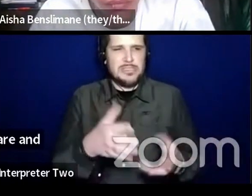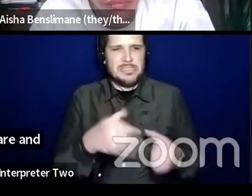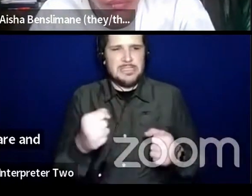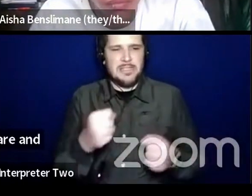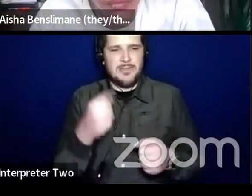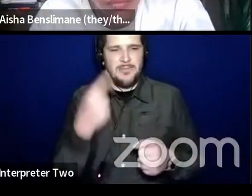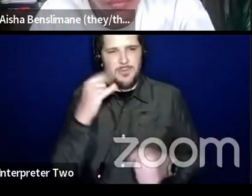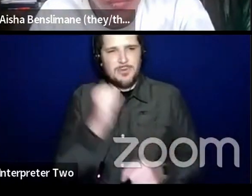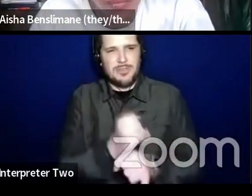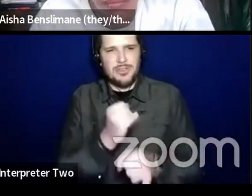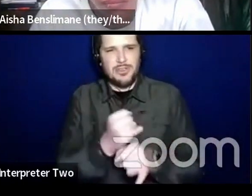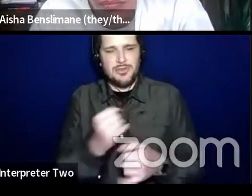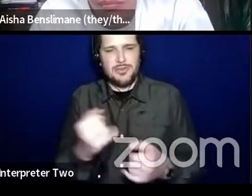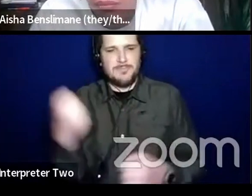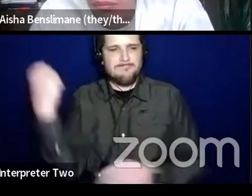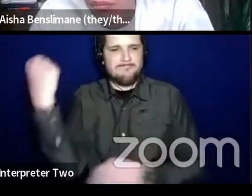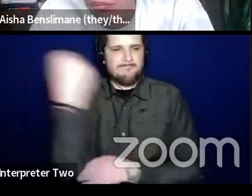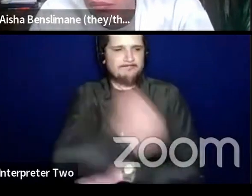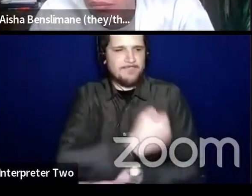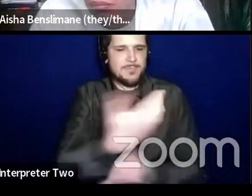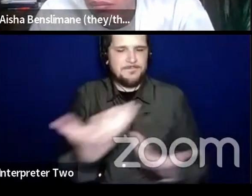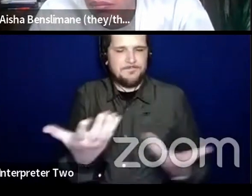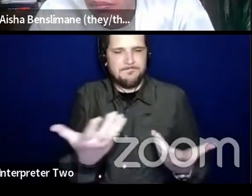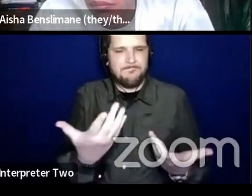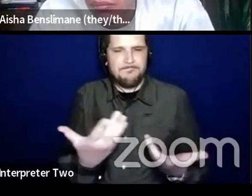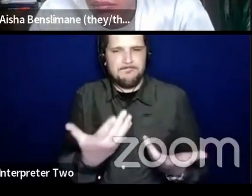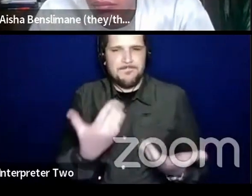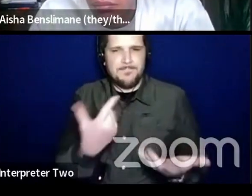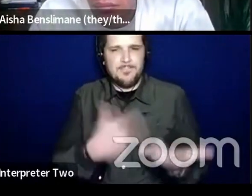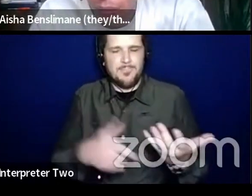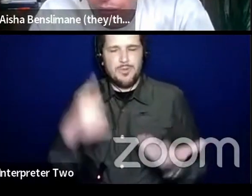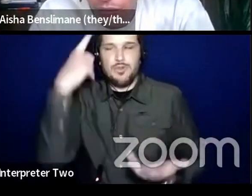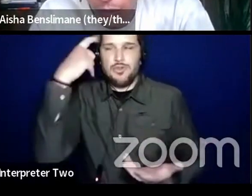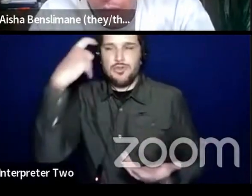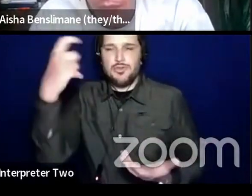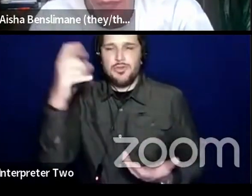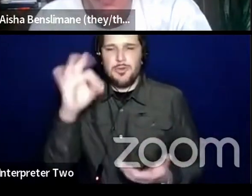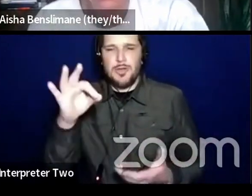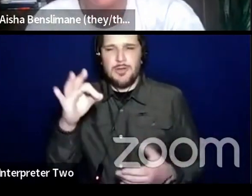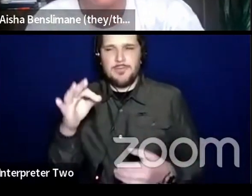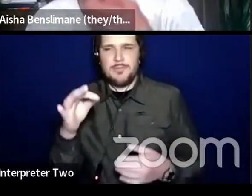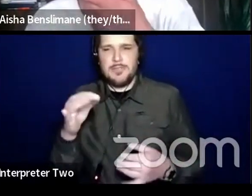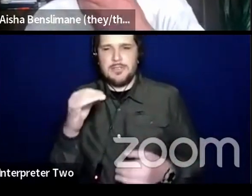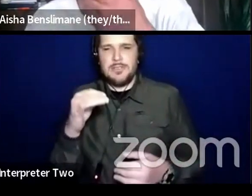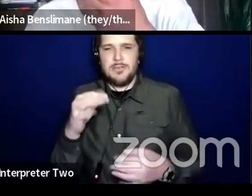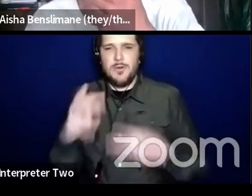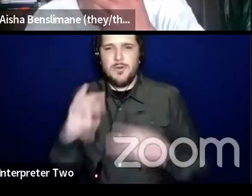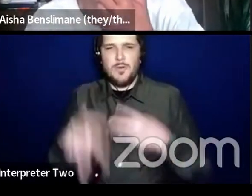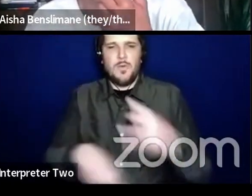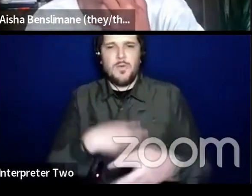to close? You know, what do you dream of in a world without institutions?